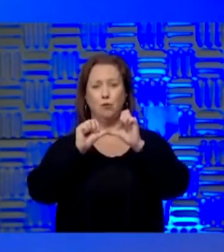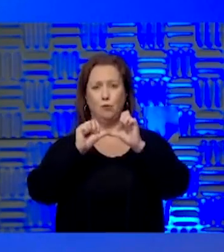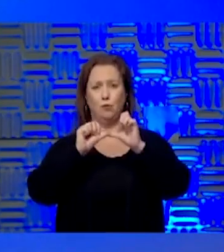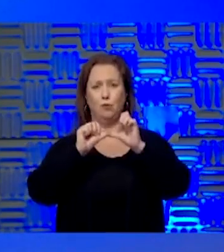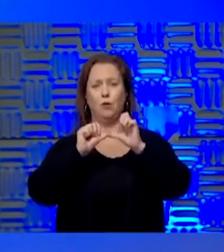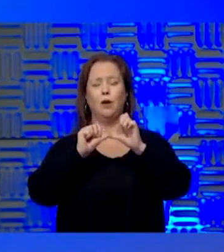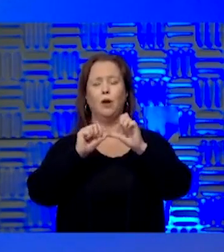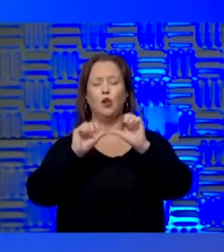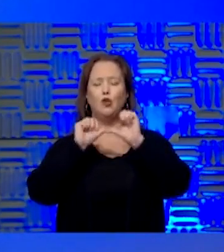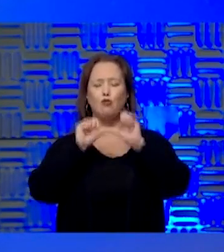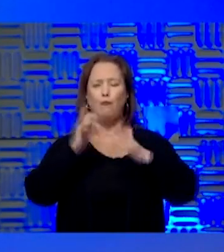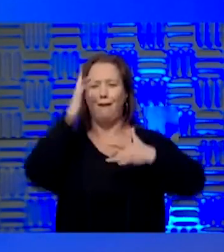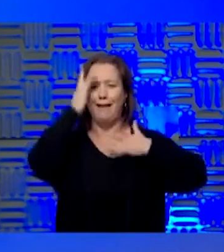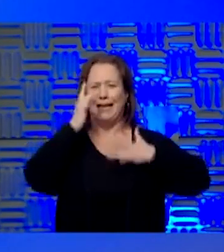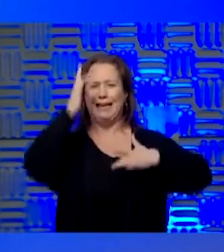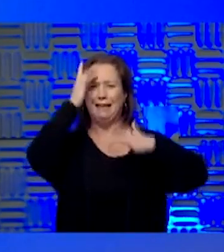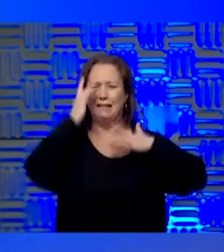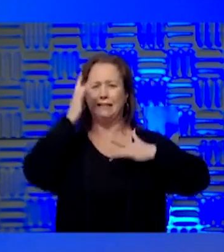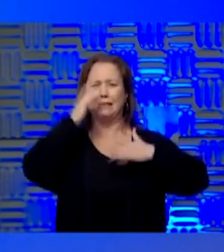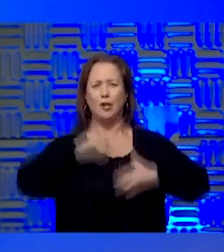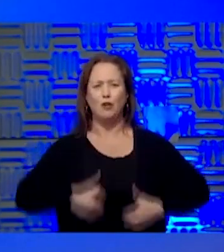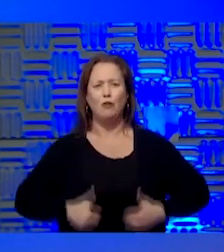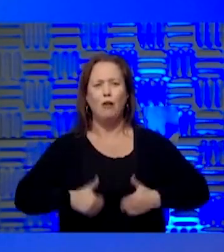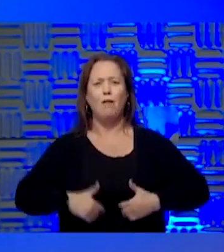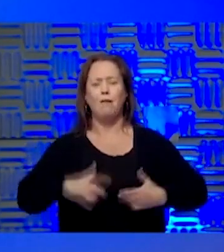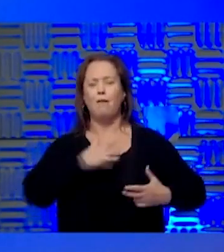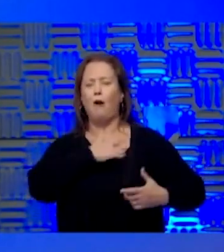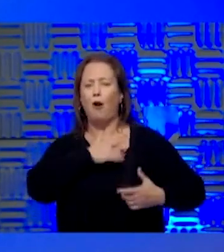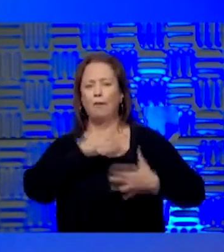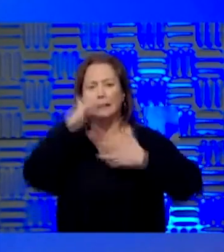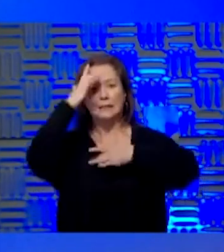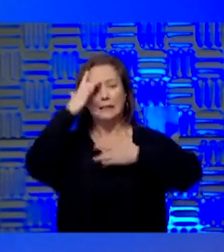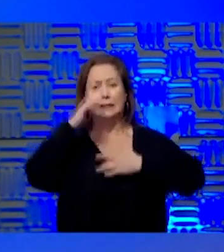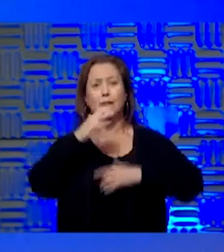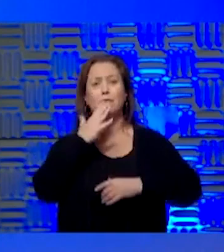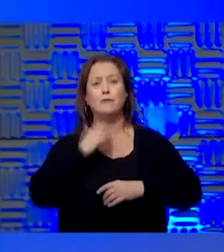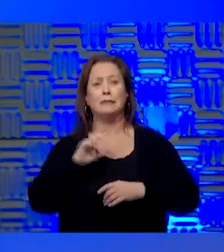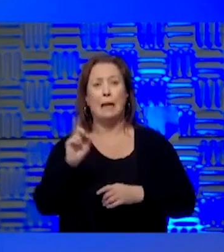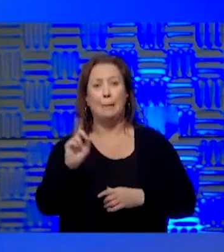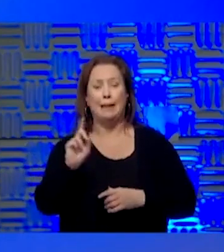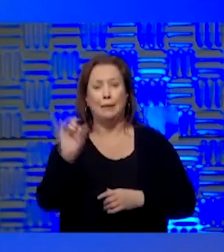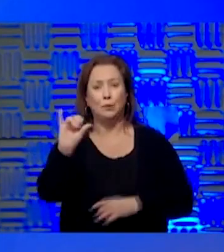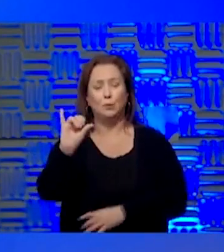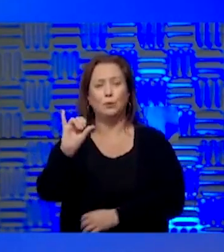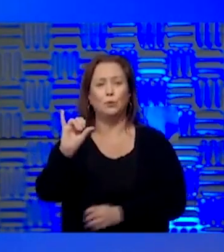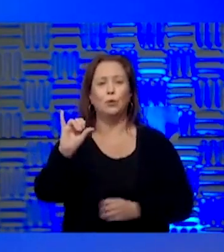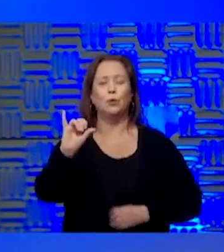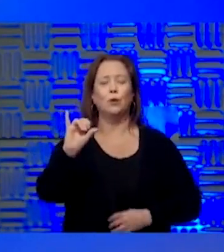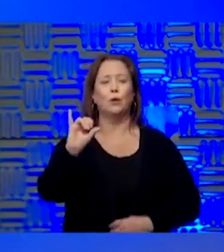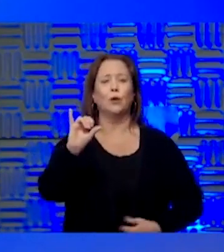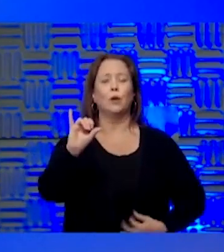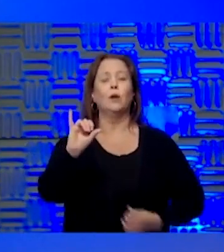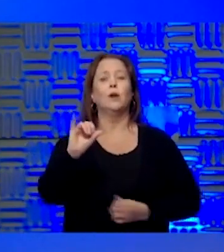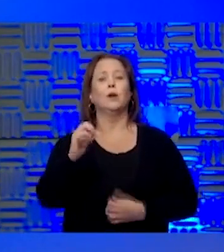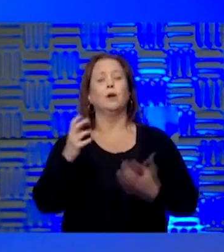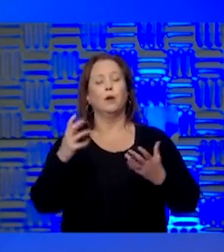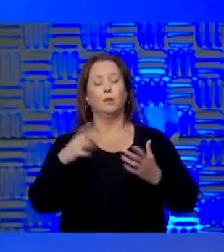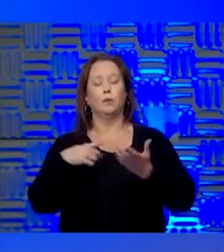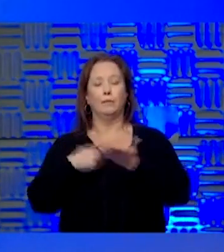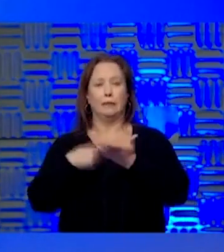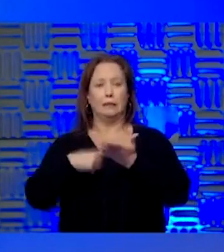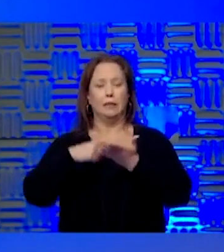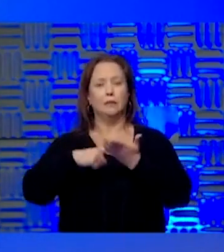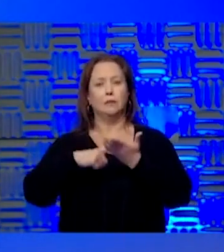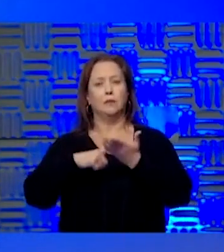your chronic illnesses, your lung disease, your heart disease, but your diabetes as well. Particularly, we've talked